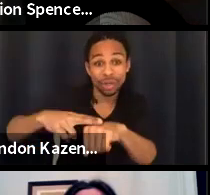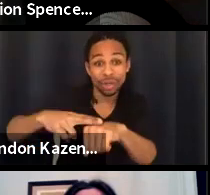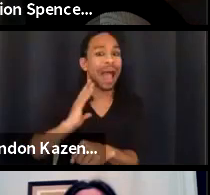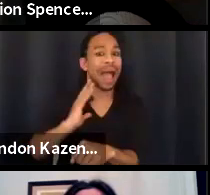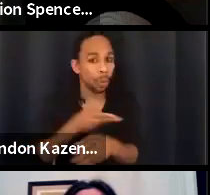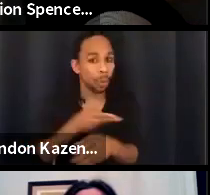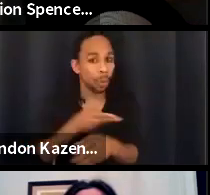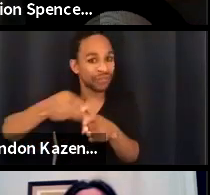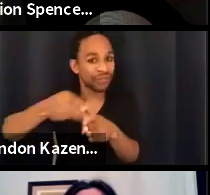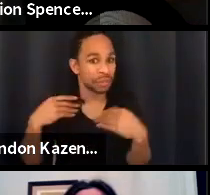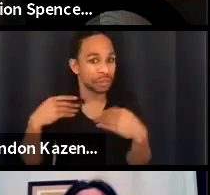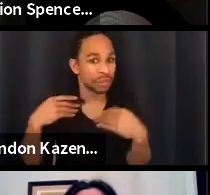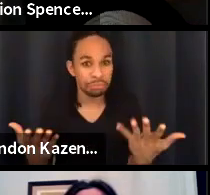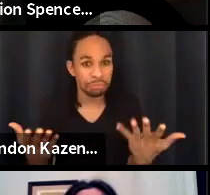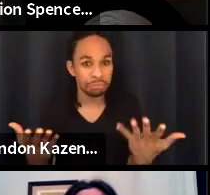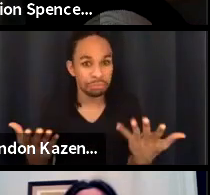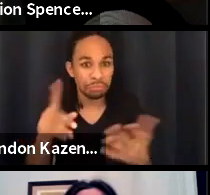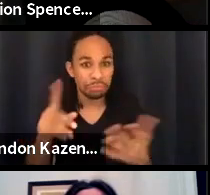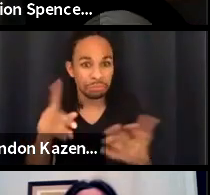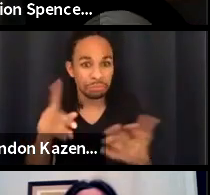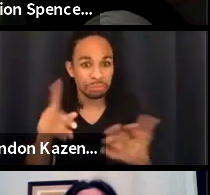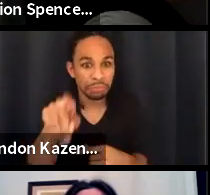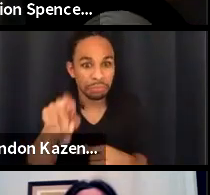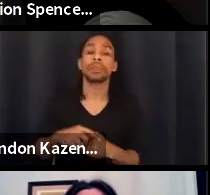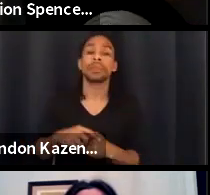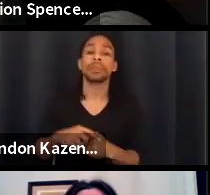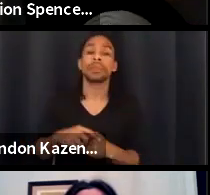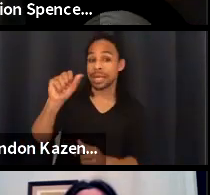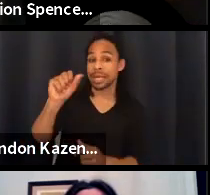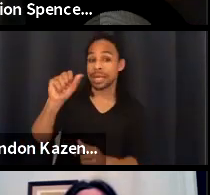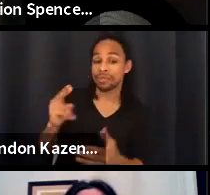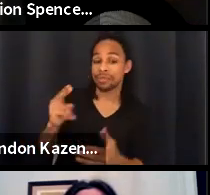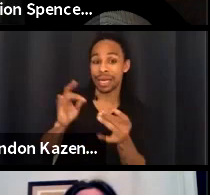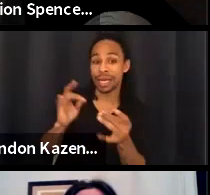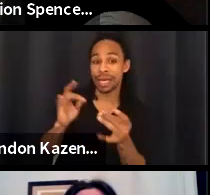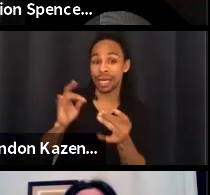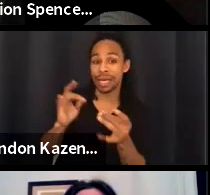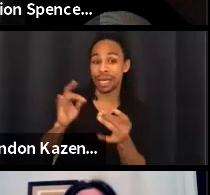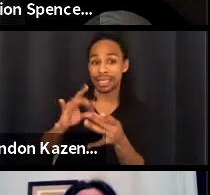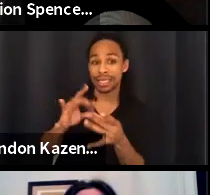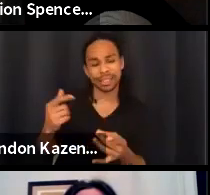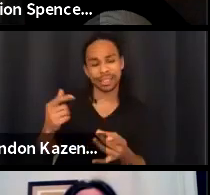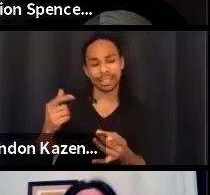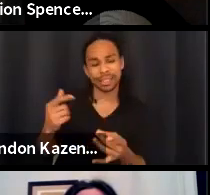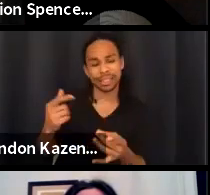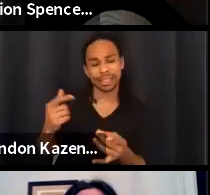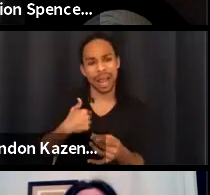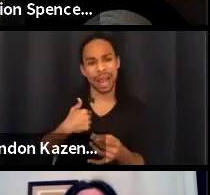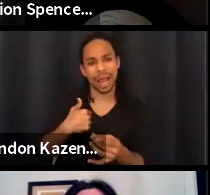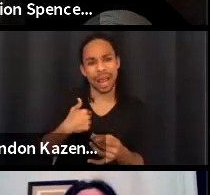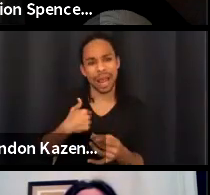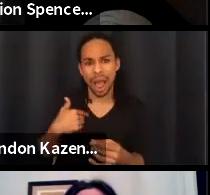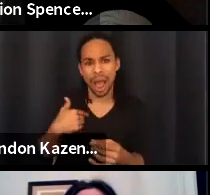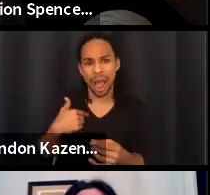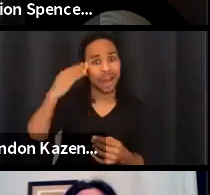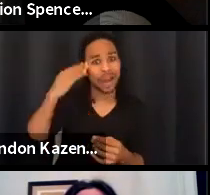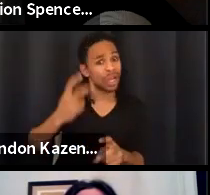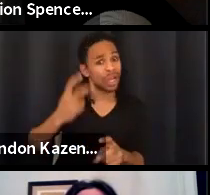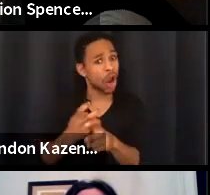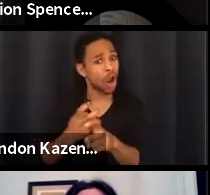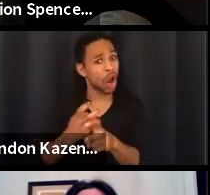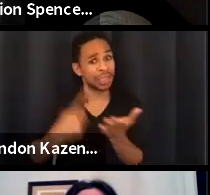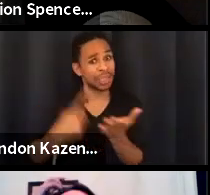living wage or any wage as an artist. Miguel said it took 27 years, and that's probably better than it goes for most